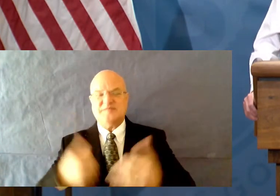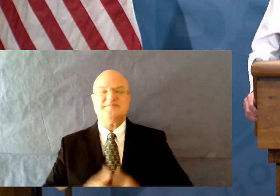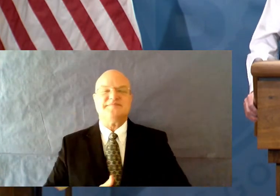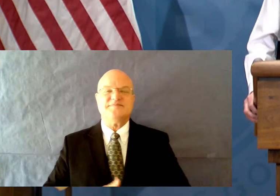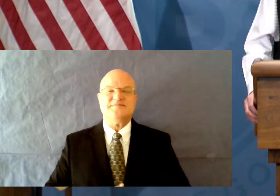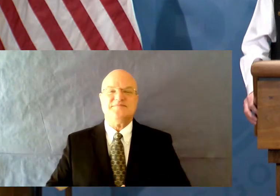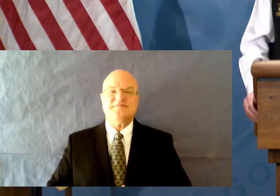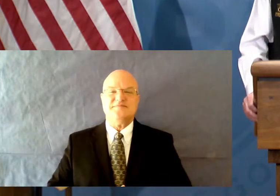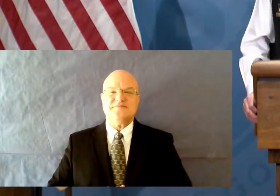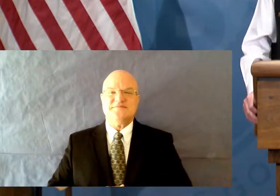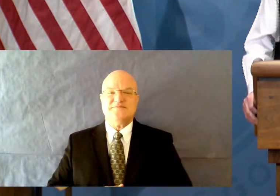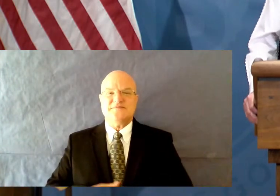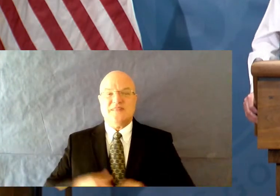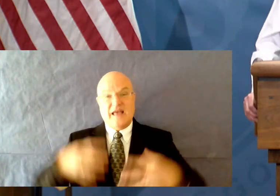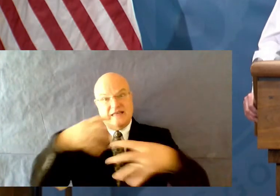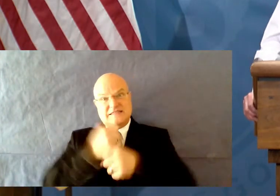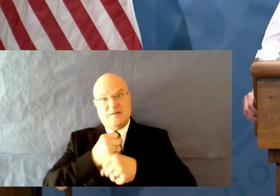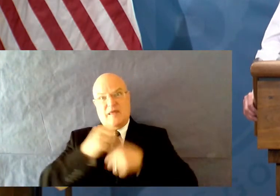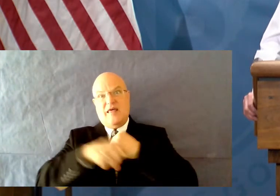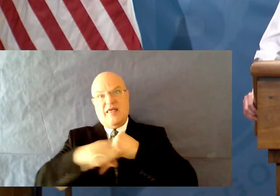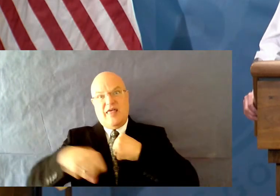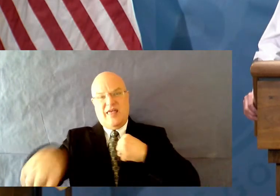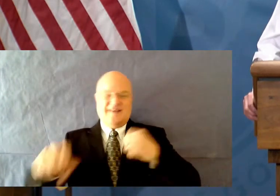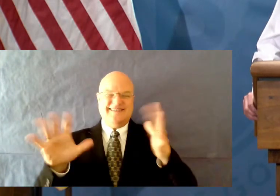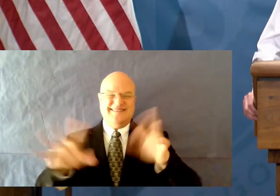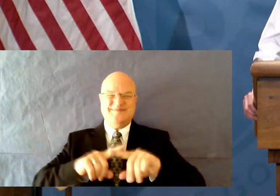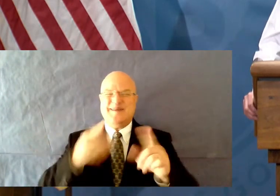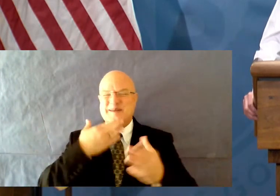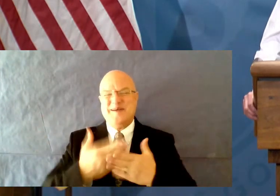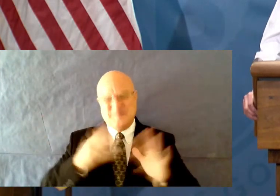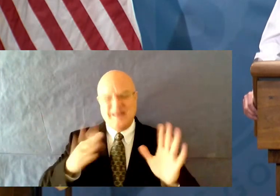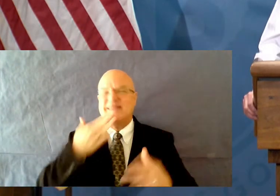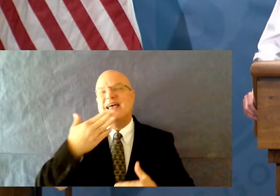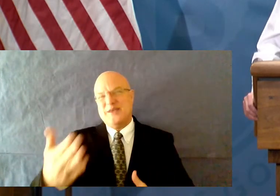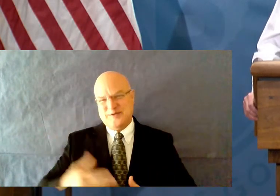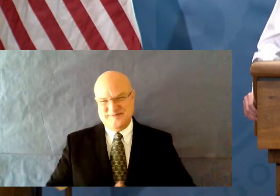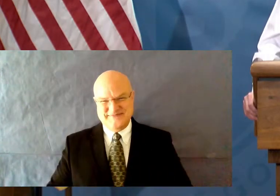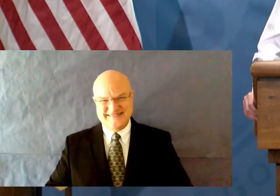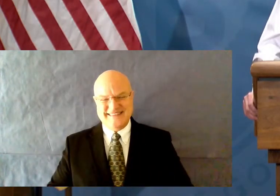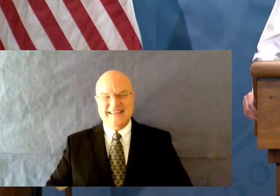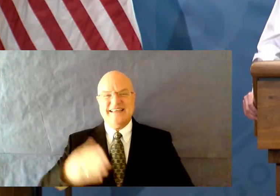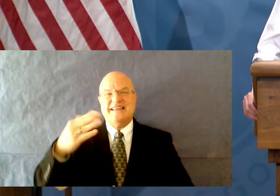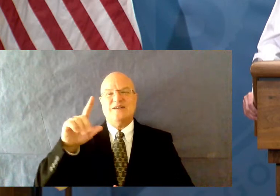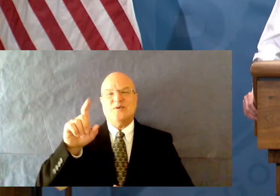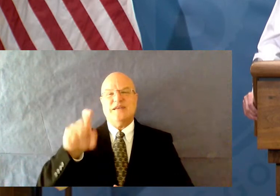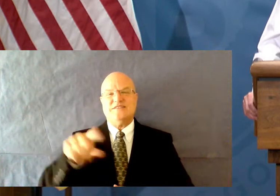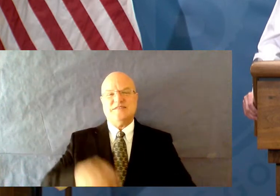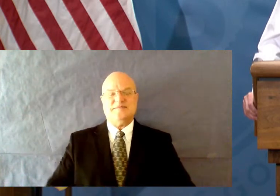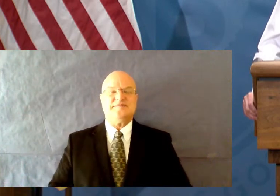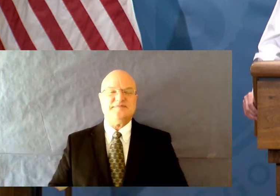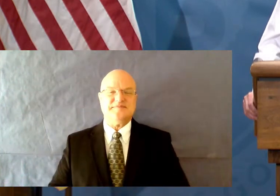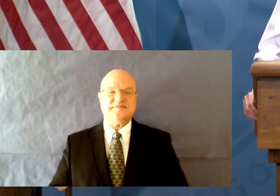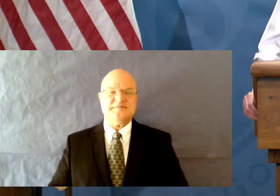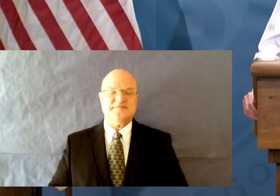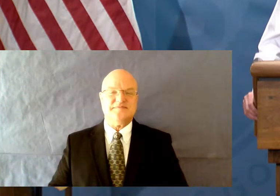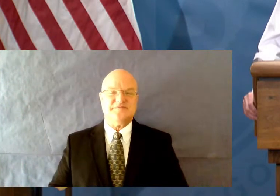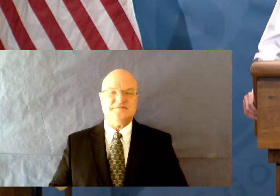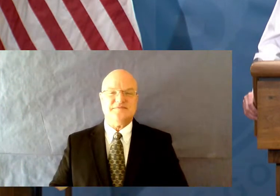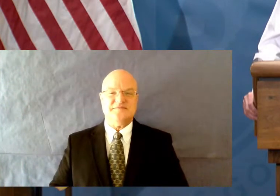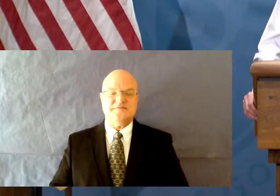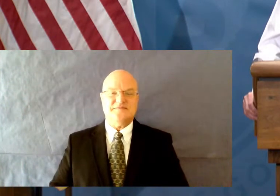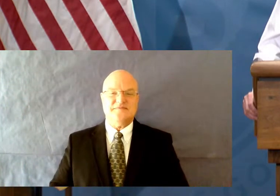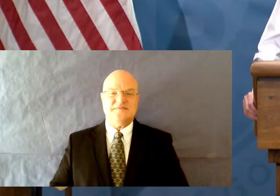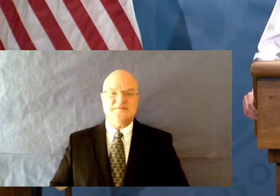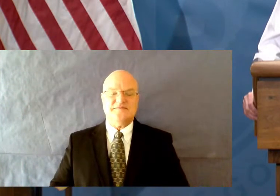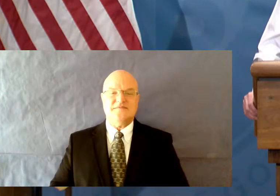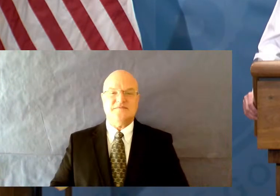I summarized it at length, maybe not that well, but thank you. Next question. Hi, Governor. This is Alex